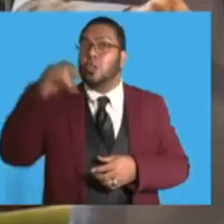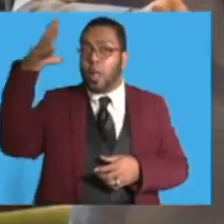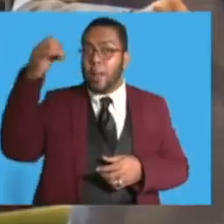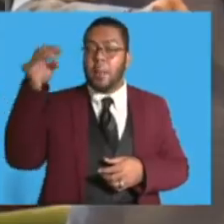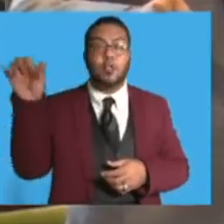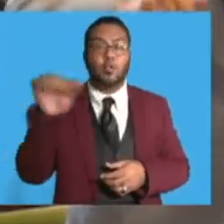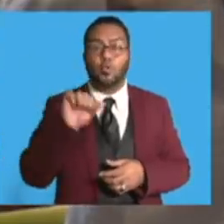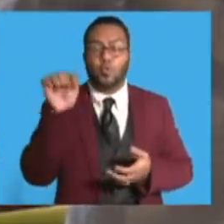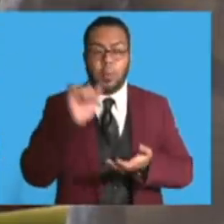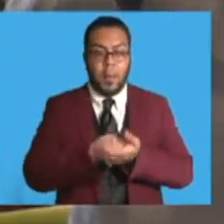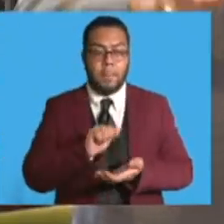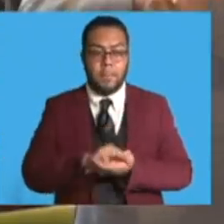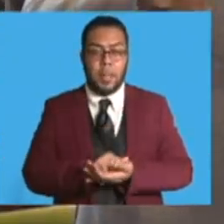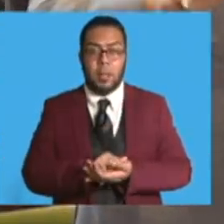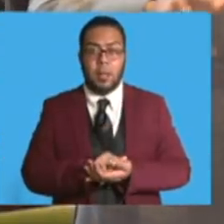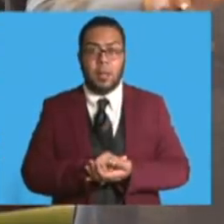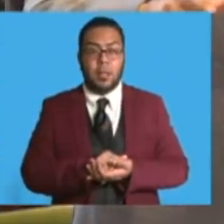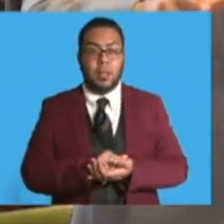Speaker,